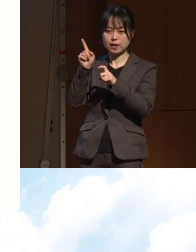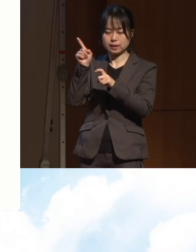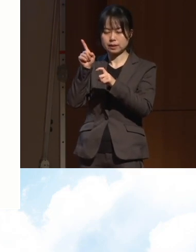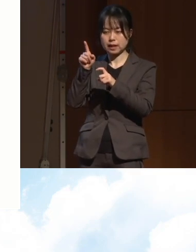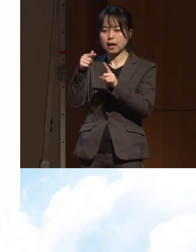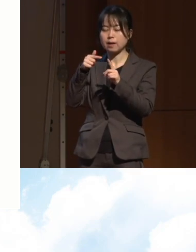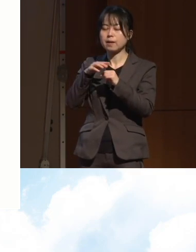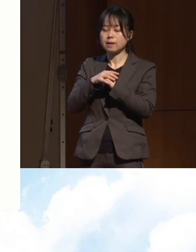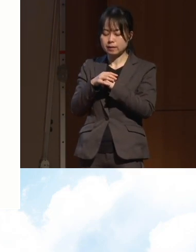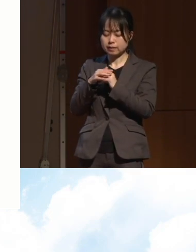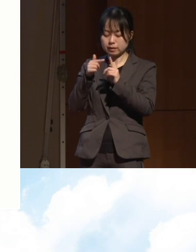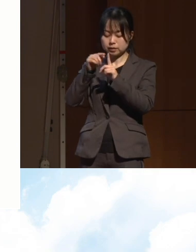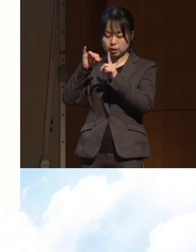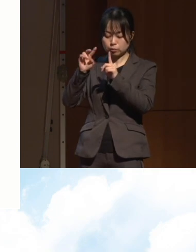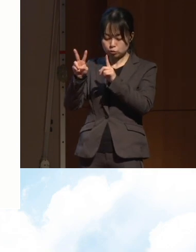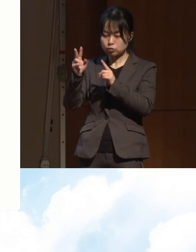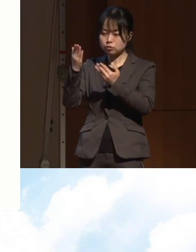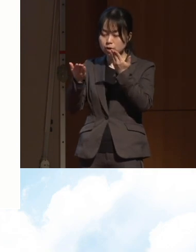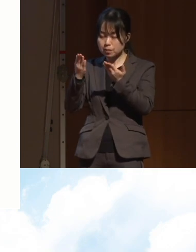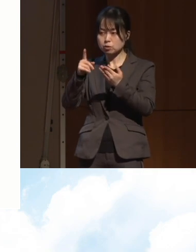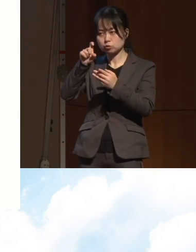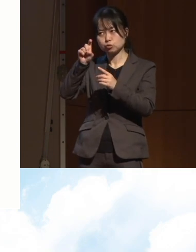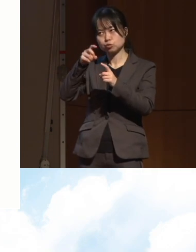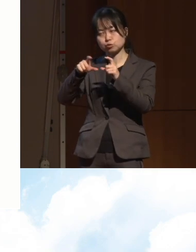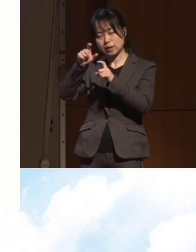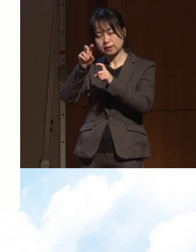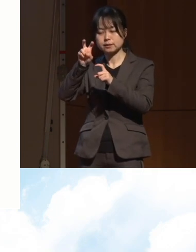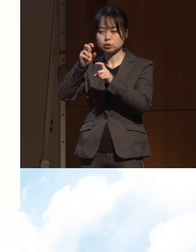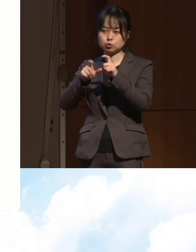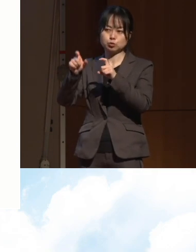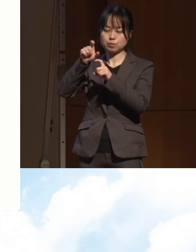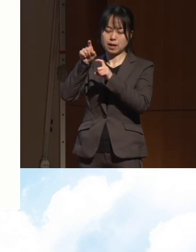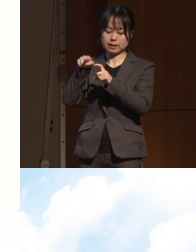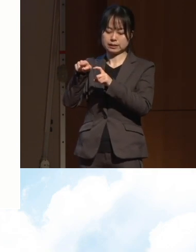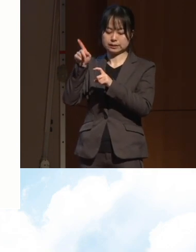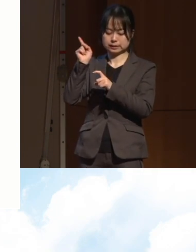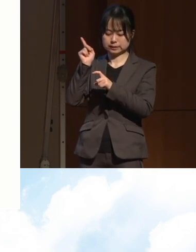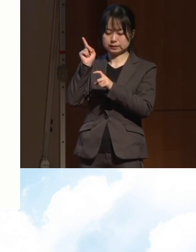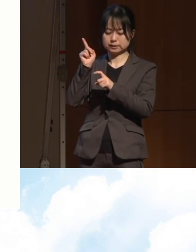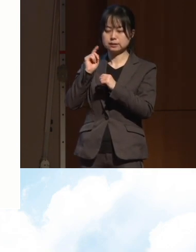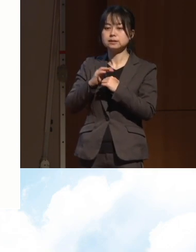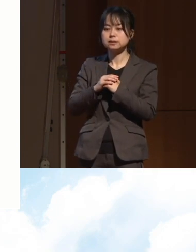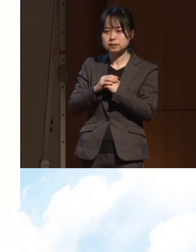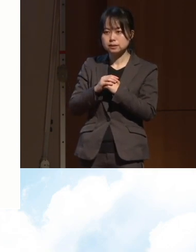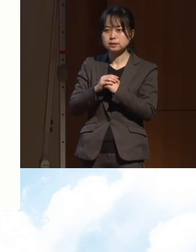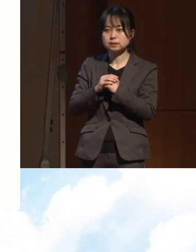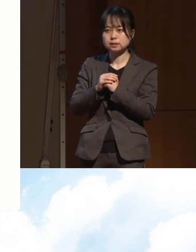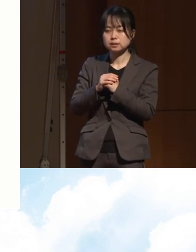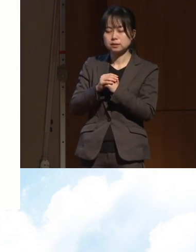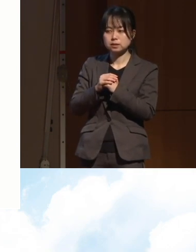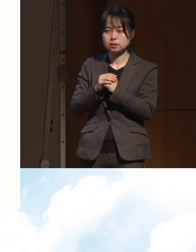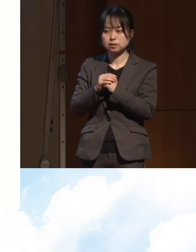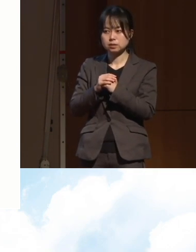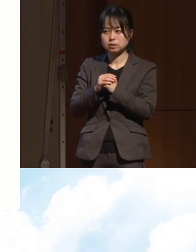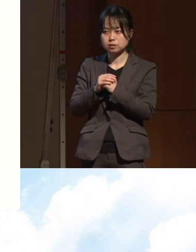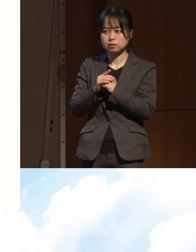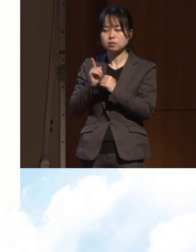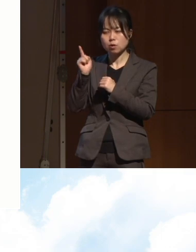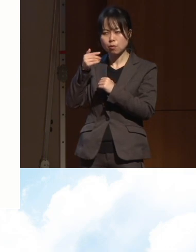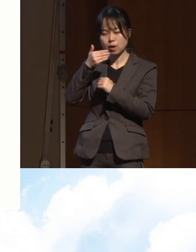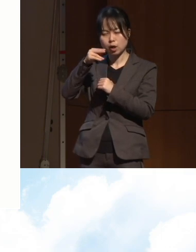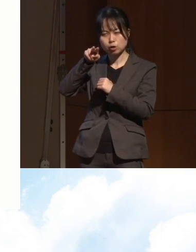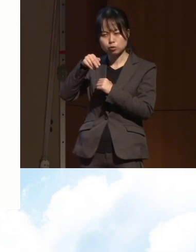it's pleomorphic, it folds on itself. So it's got a high density of glycoprotein, which would be the target